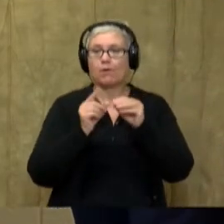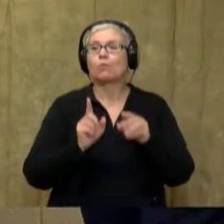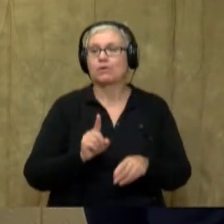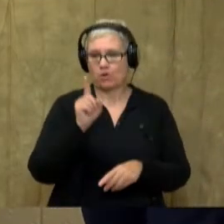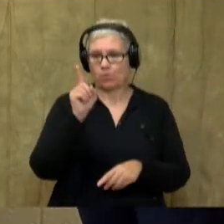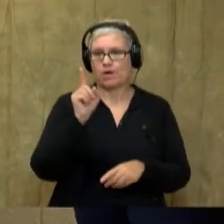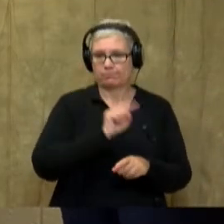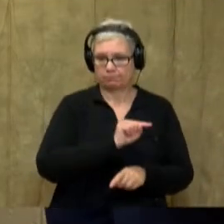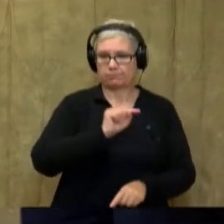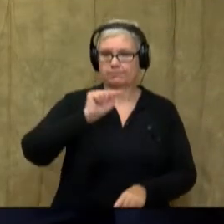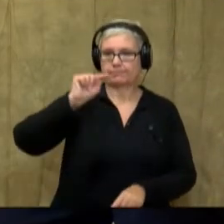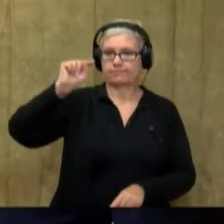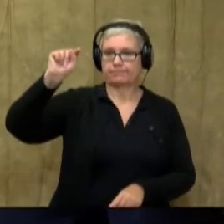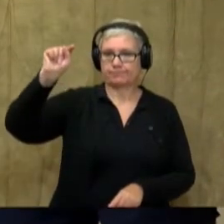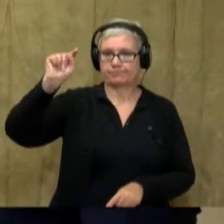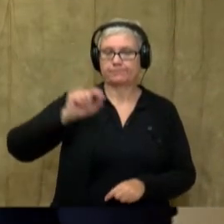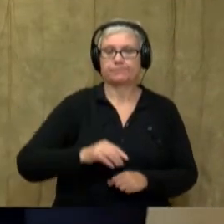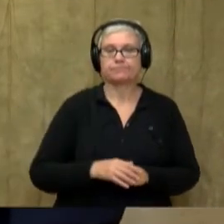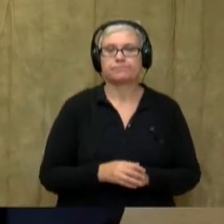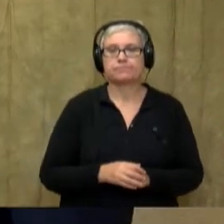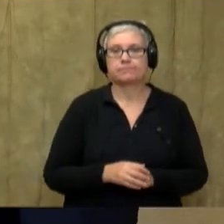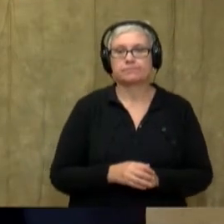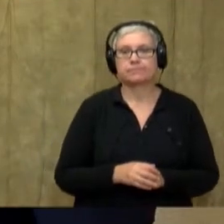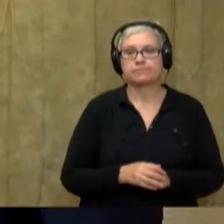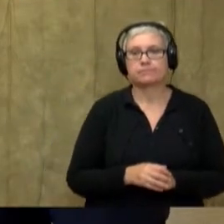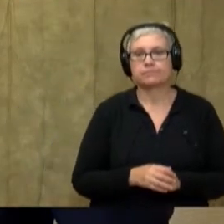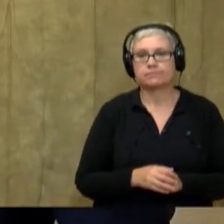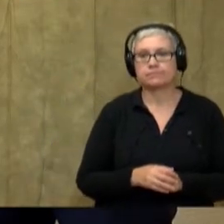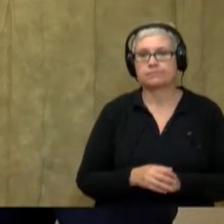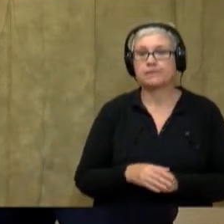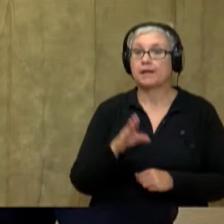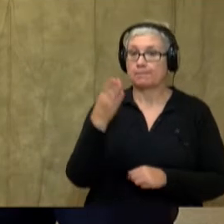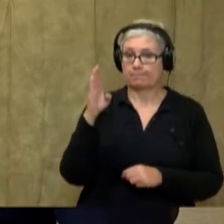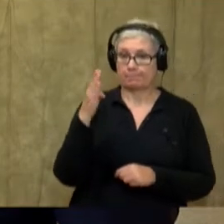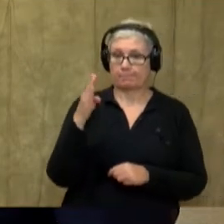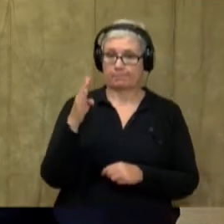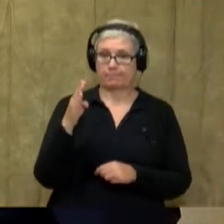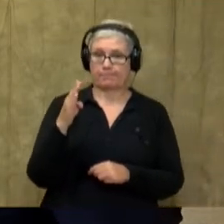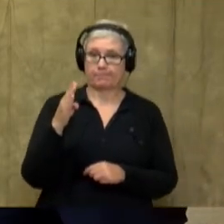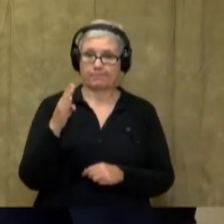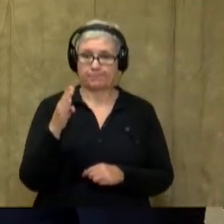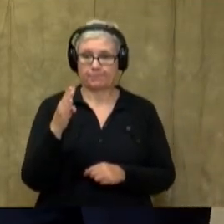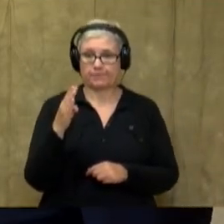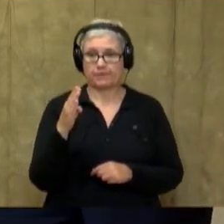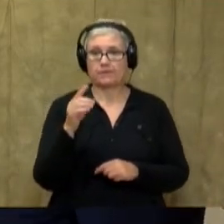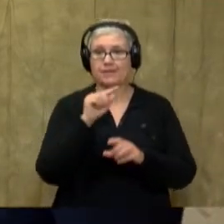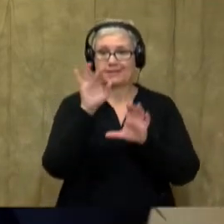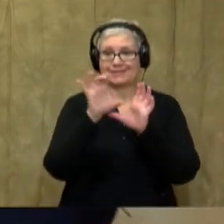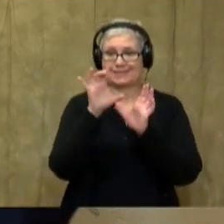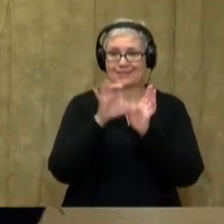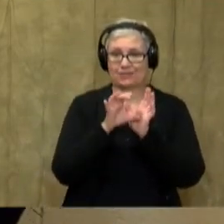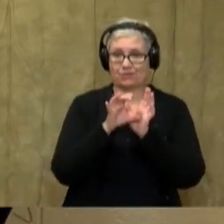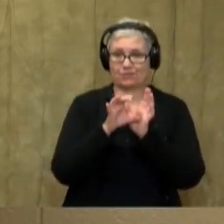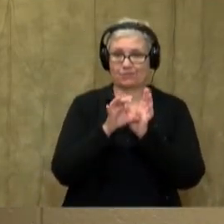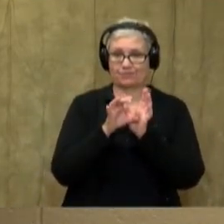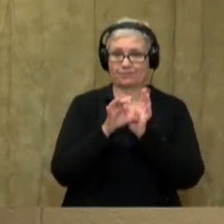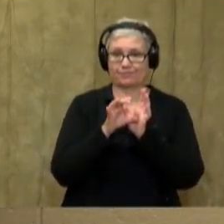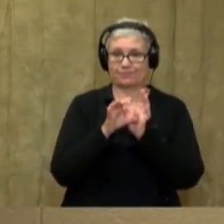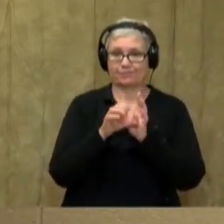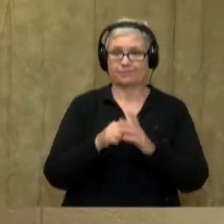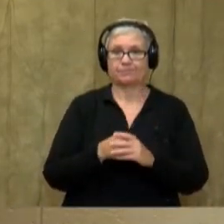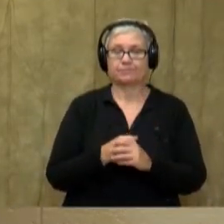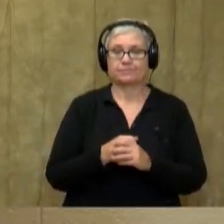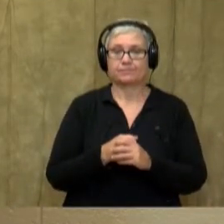In blue here, we're talking about the face cubes, the center square on each face. And we just finished talking